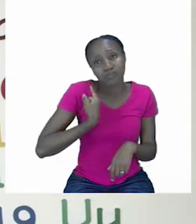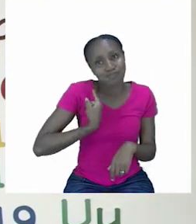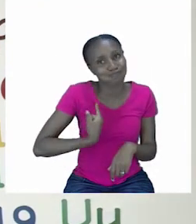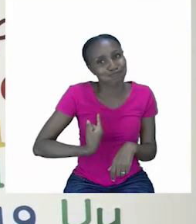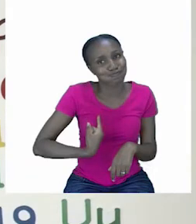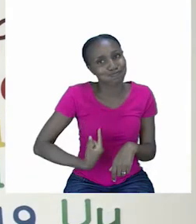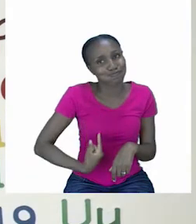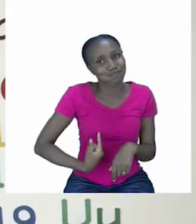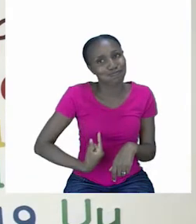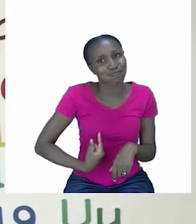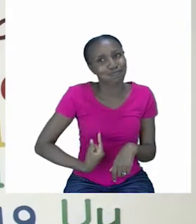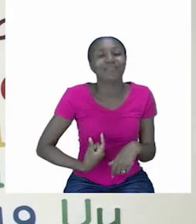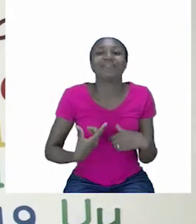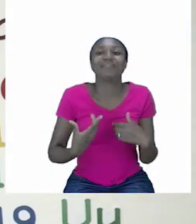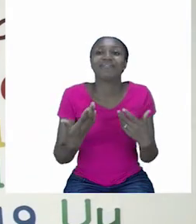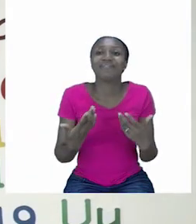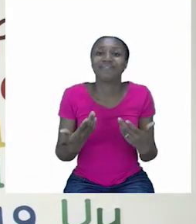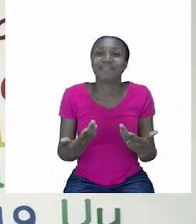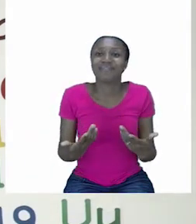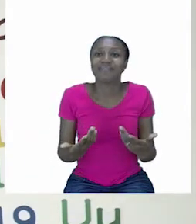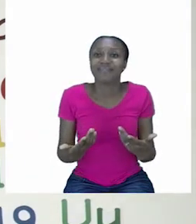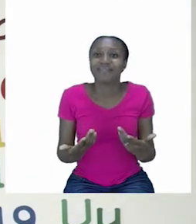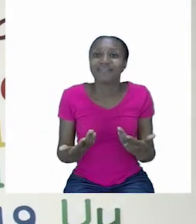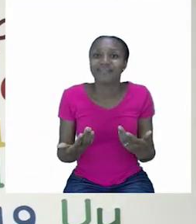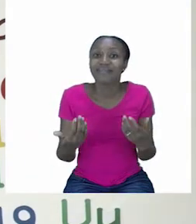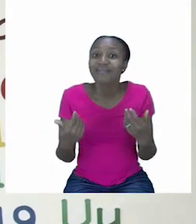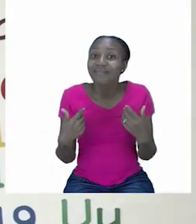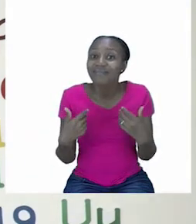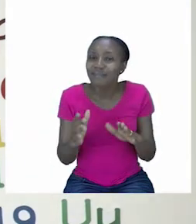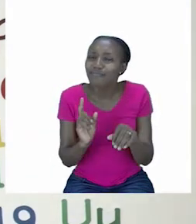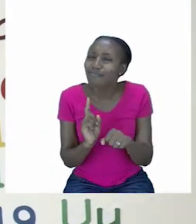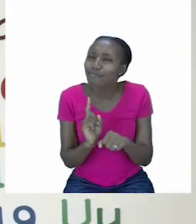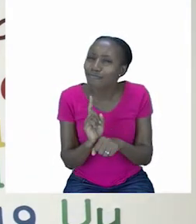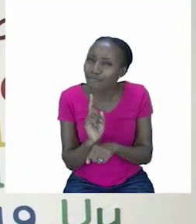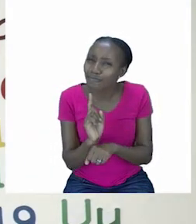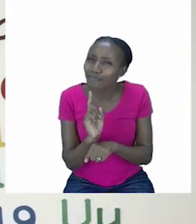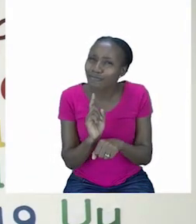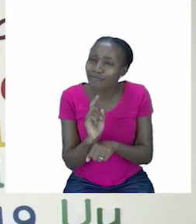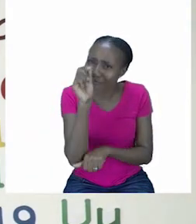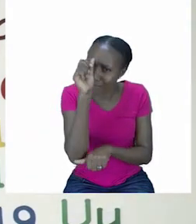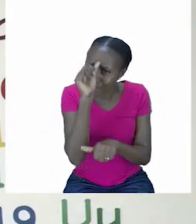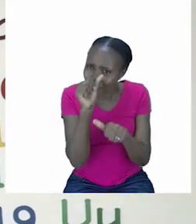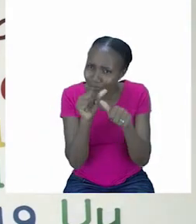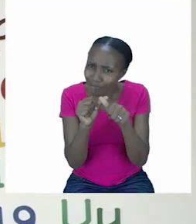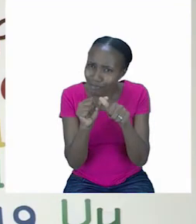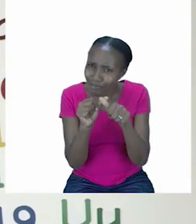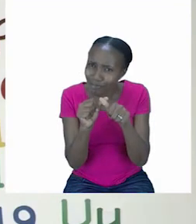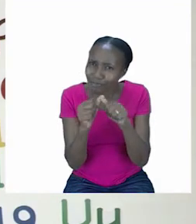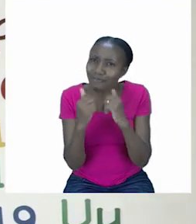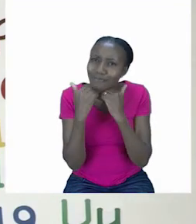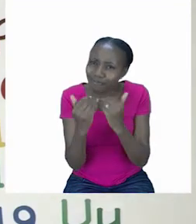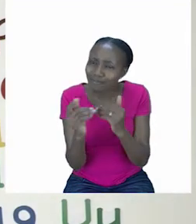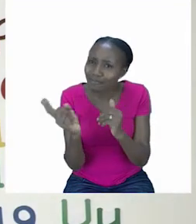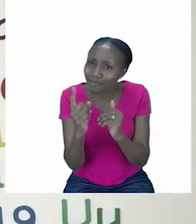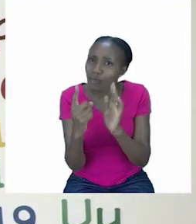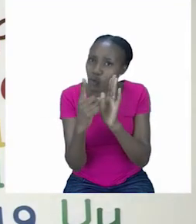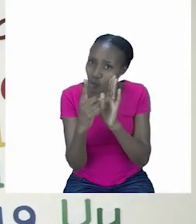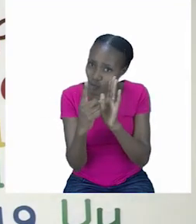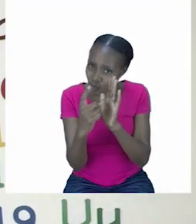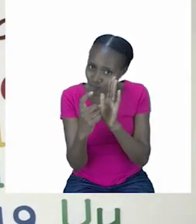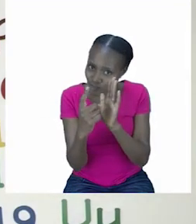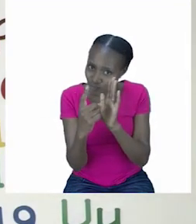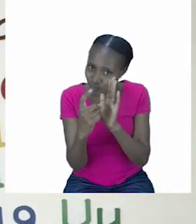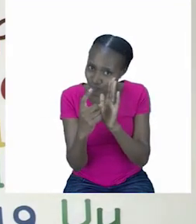myself. And before we start every lesson, we must learn to sanitize. This